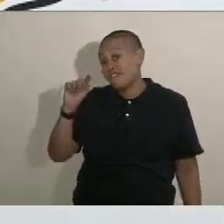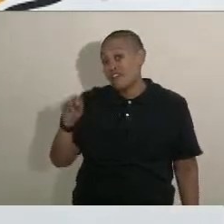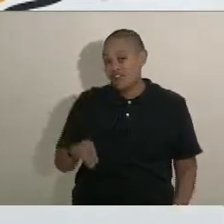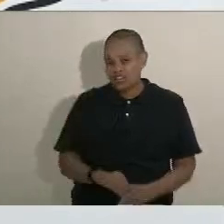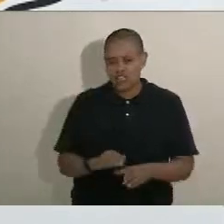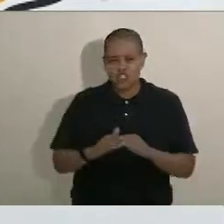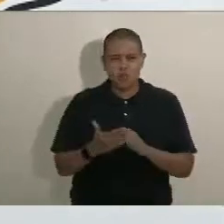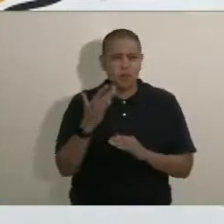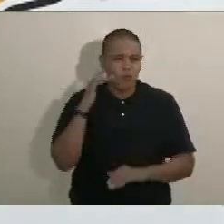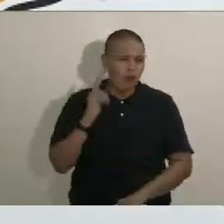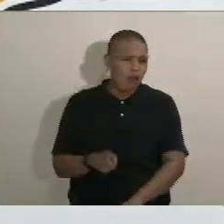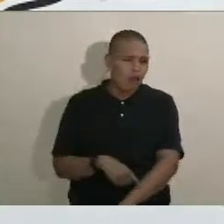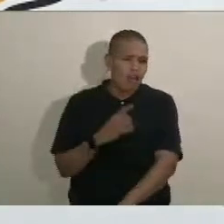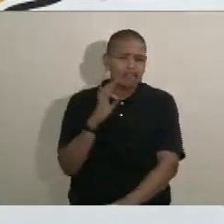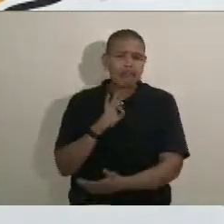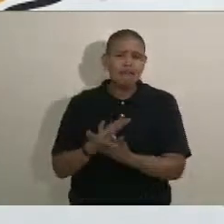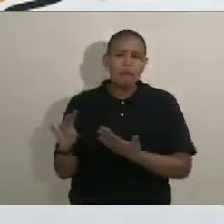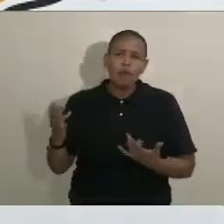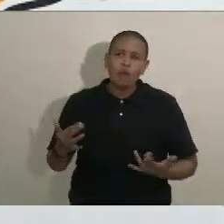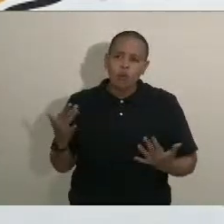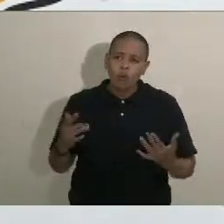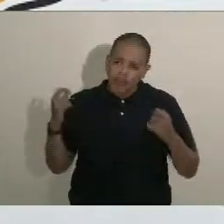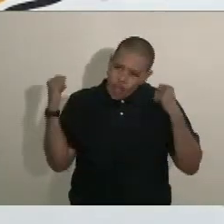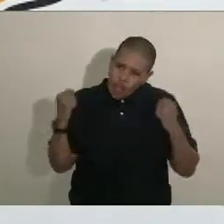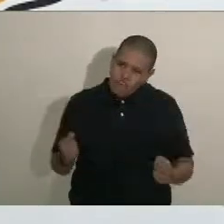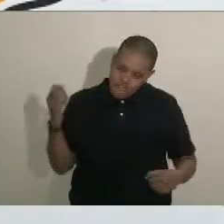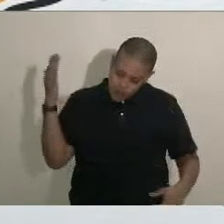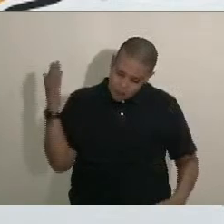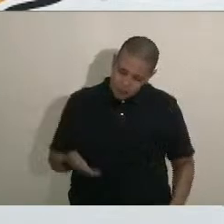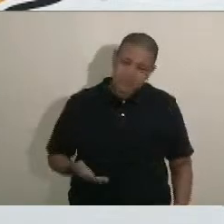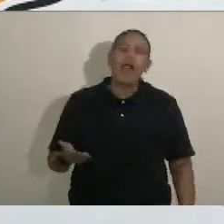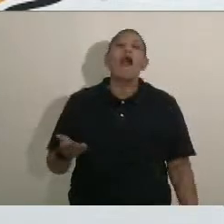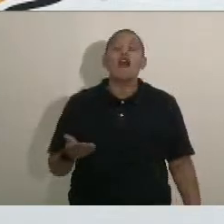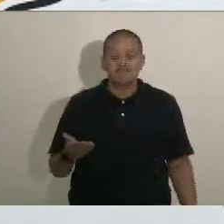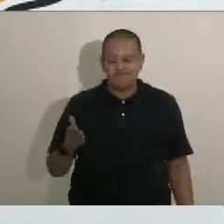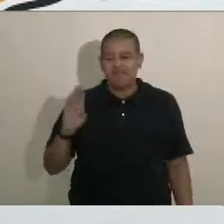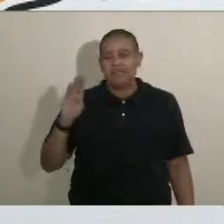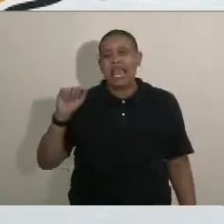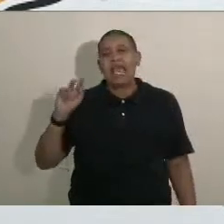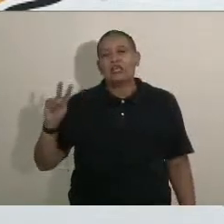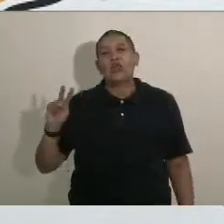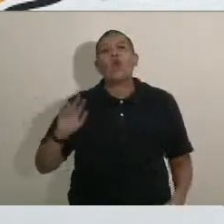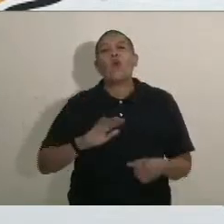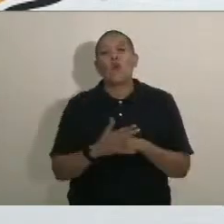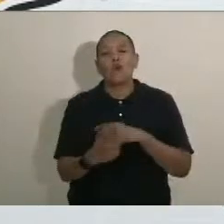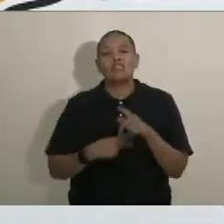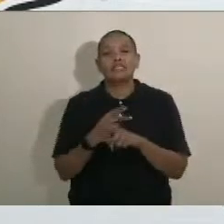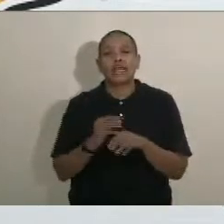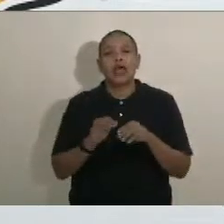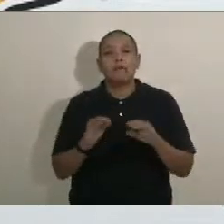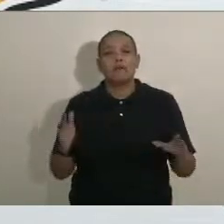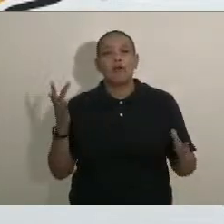did it take so long for the ministry to confirm the presence of the subvariant, given that testing